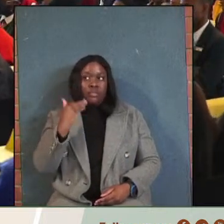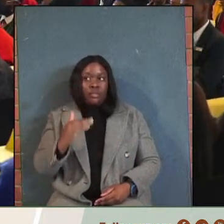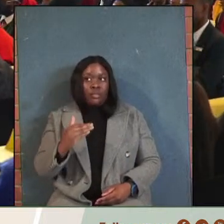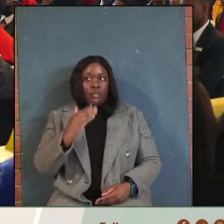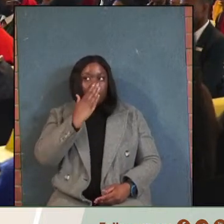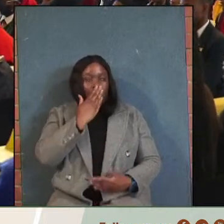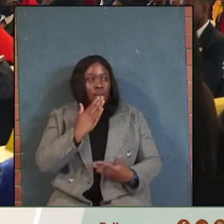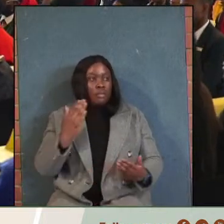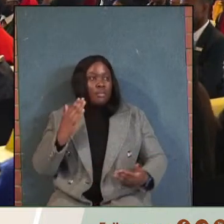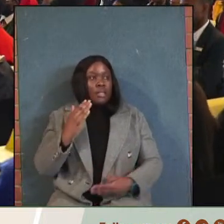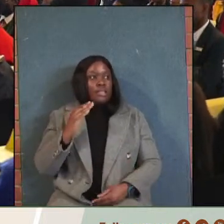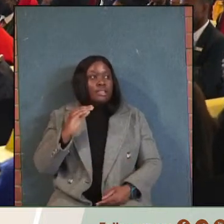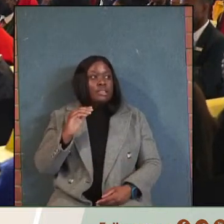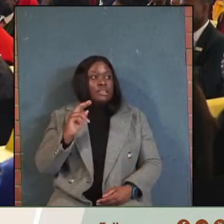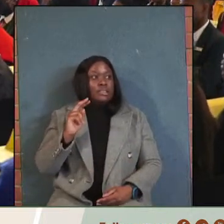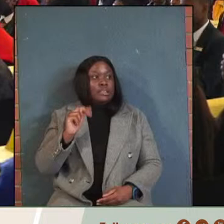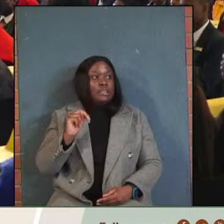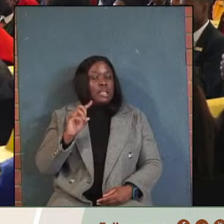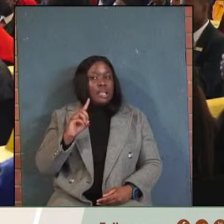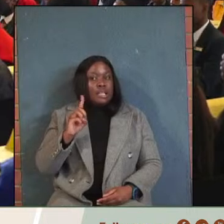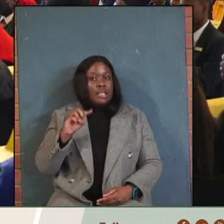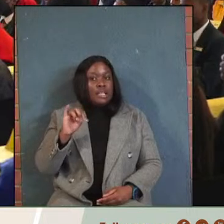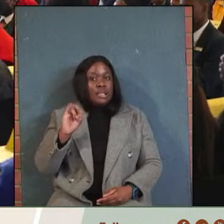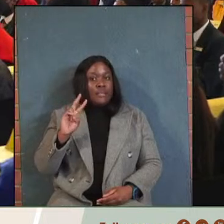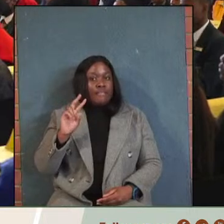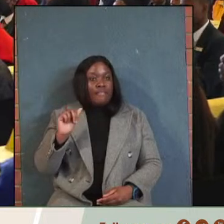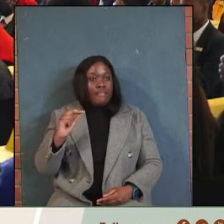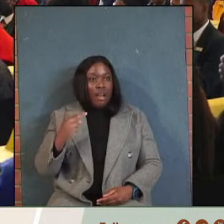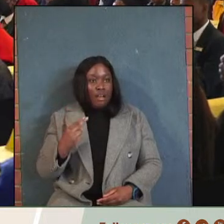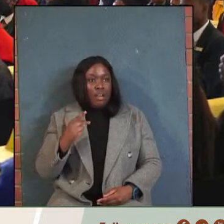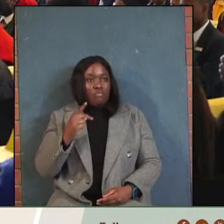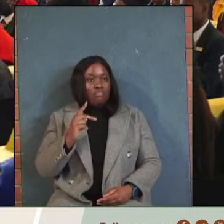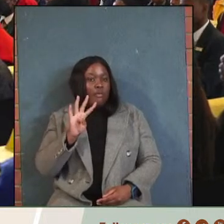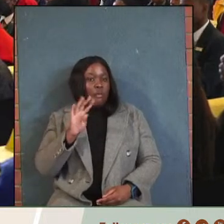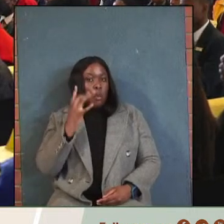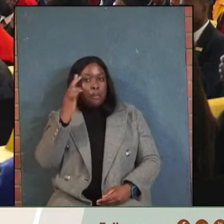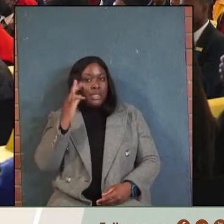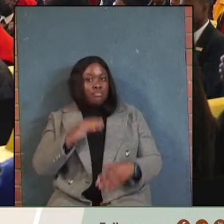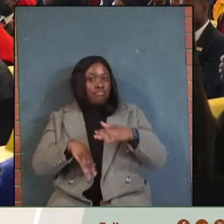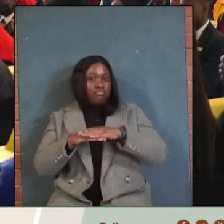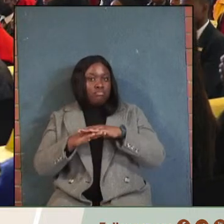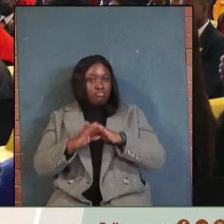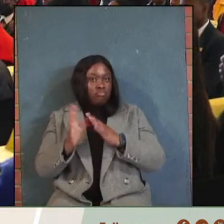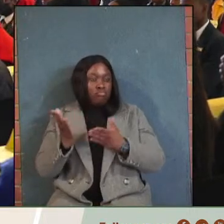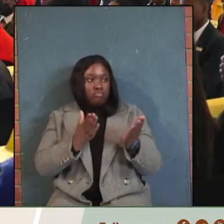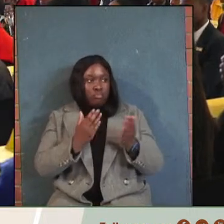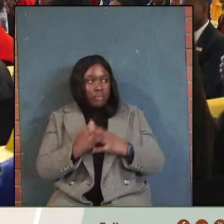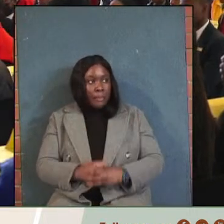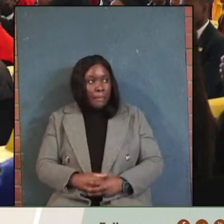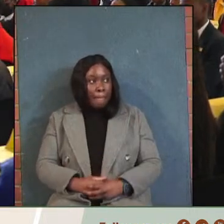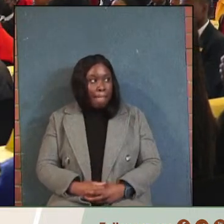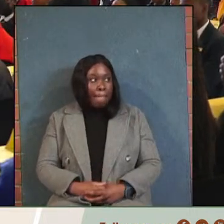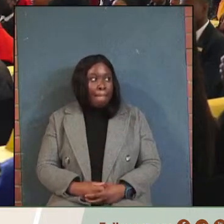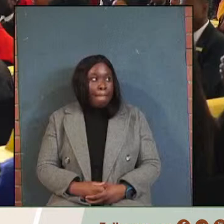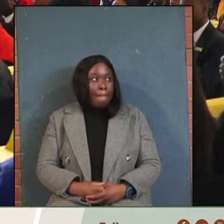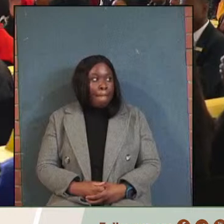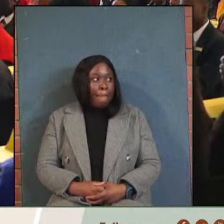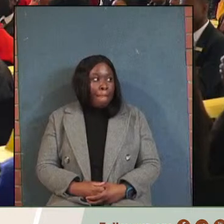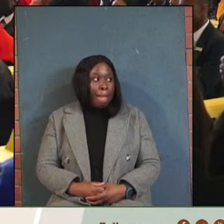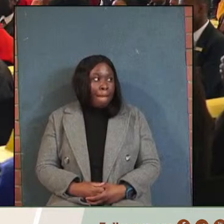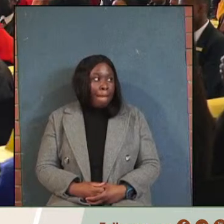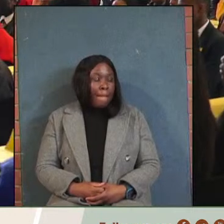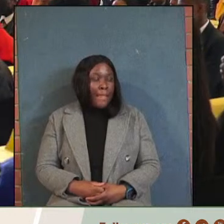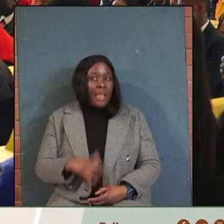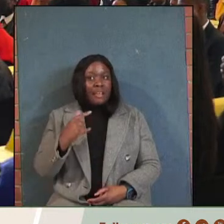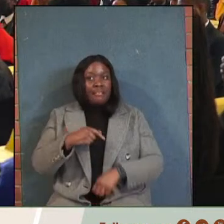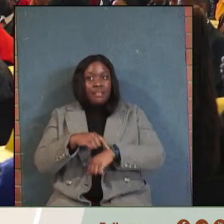Dziva. You also will be allocated 4 minutes, so just don't be surprised when my honorable members in